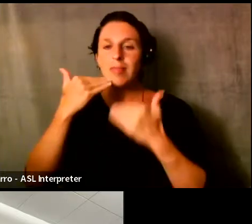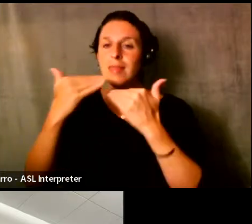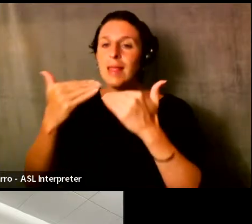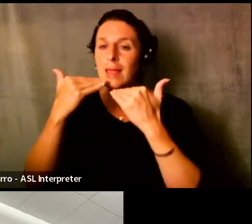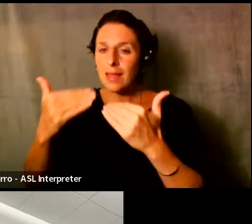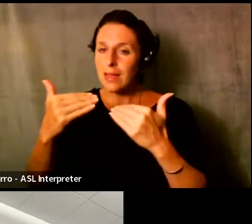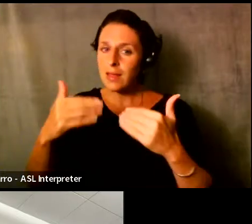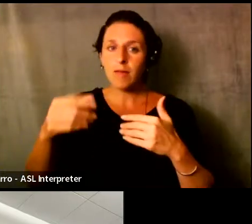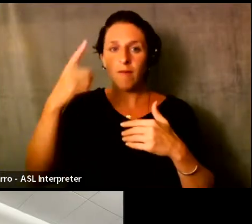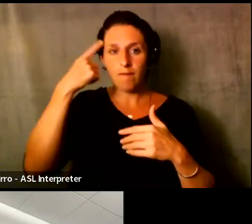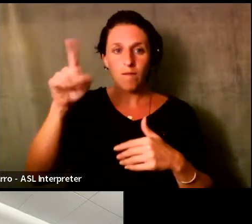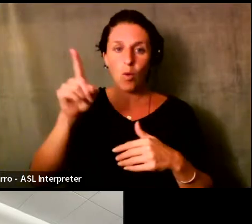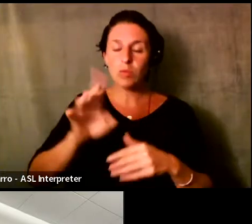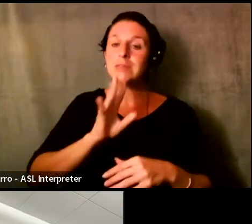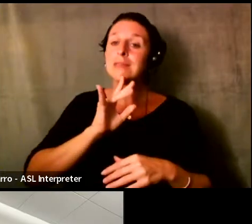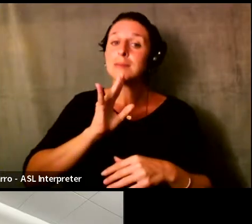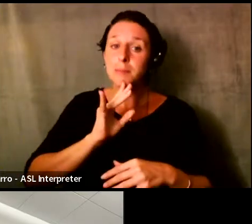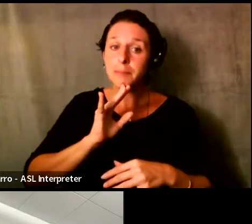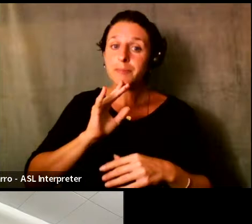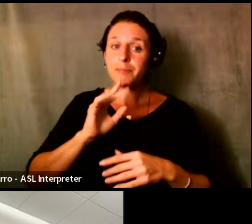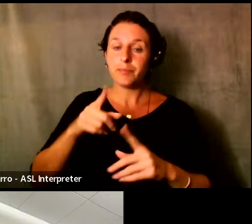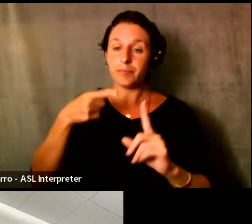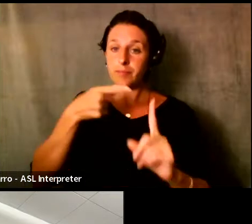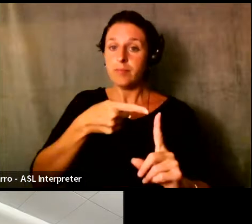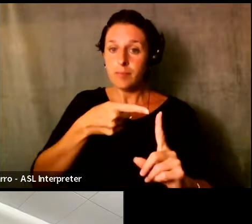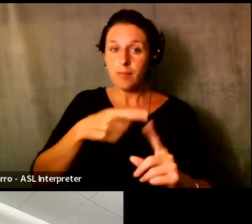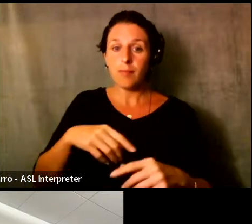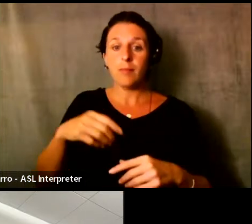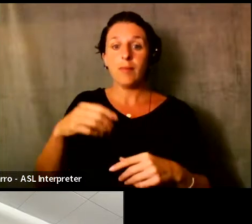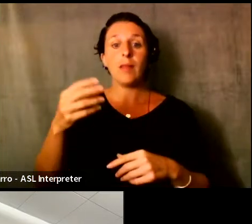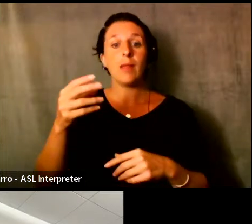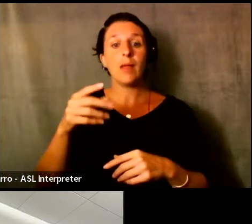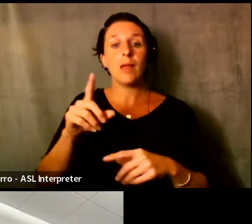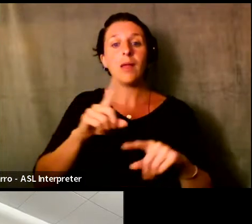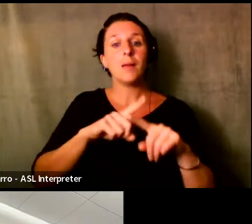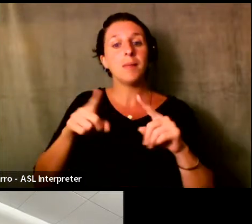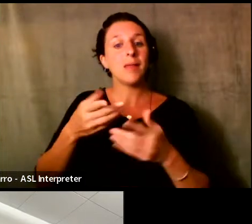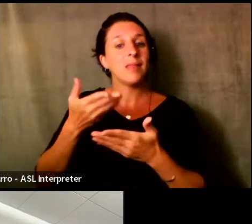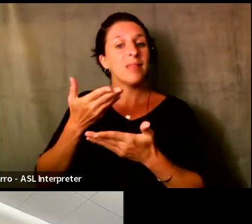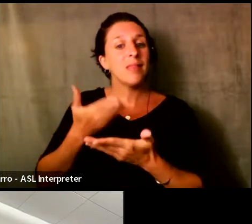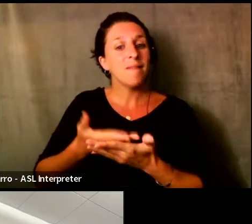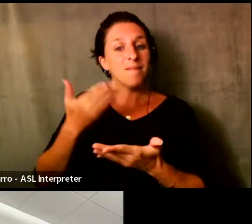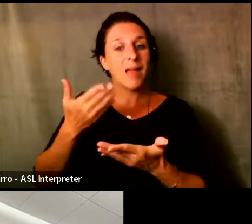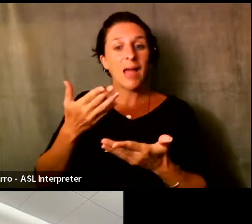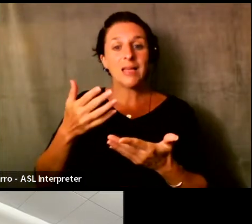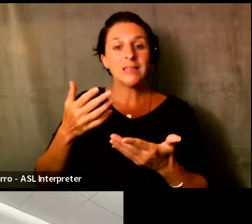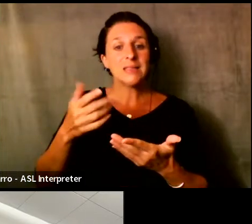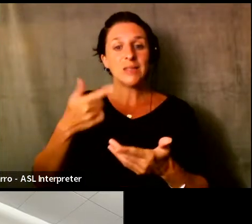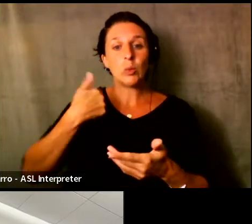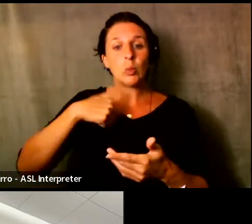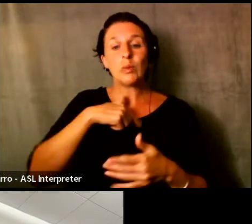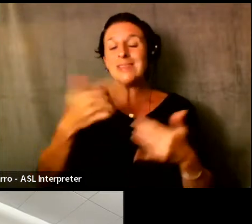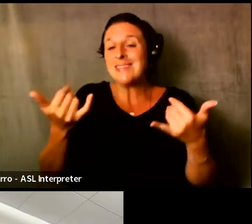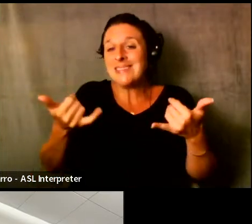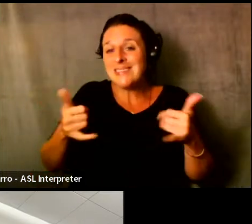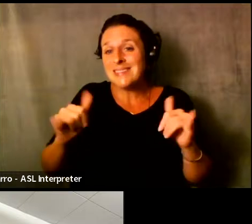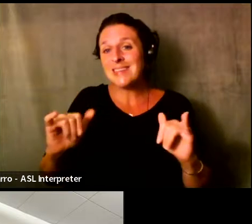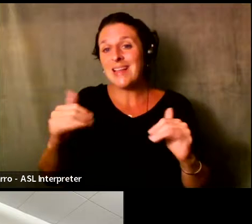for speaking about to that. But the fact is that we still have